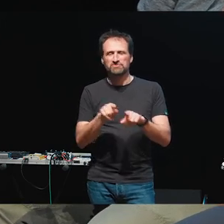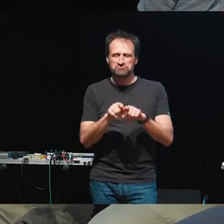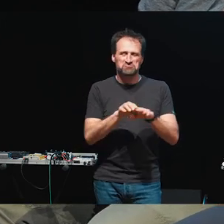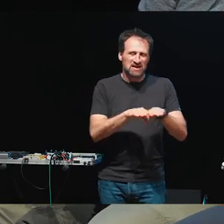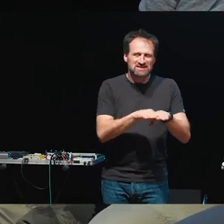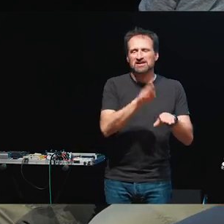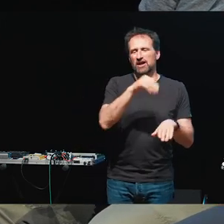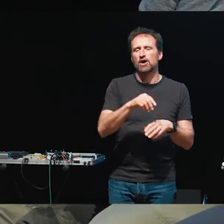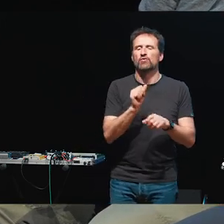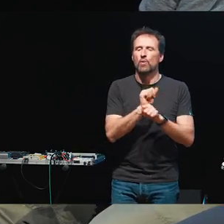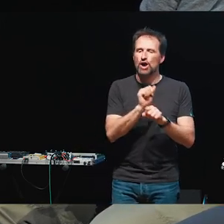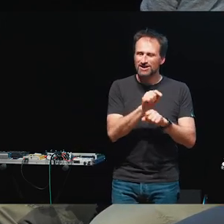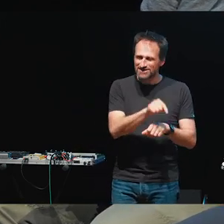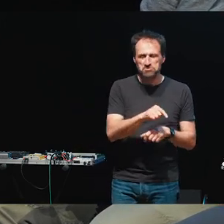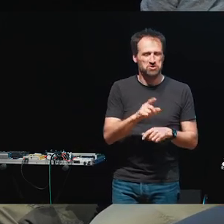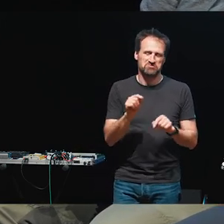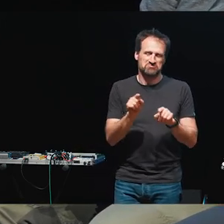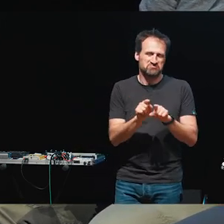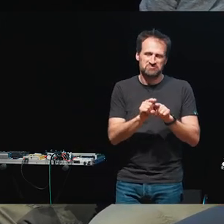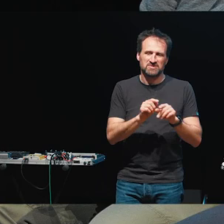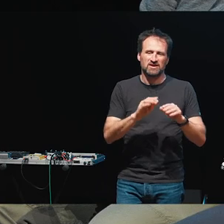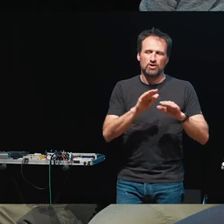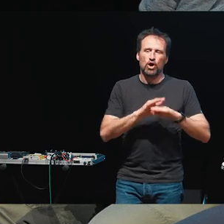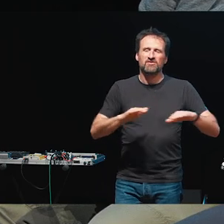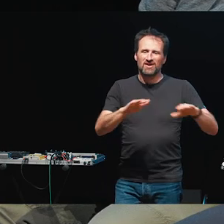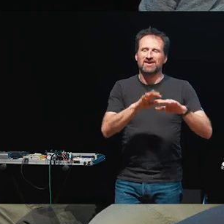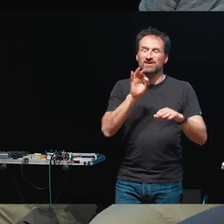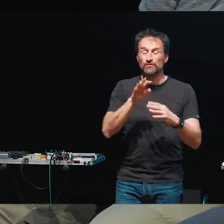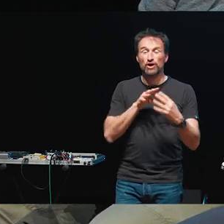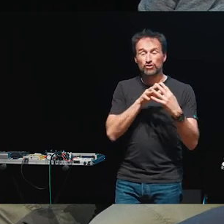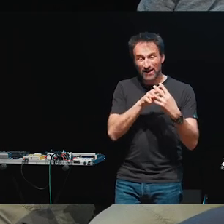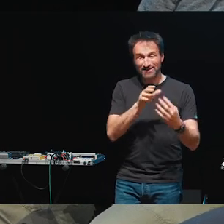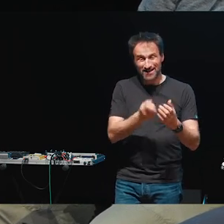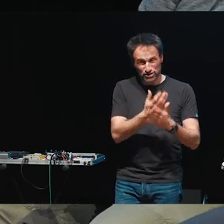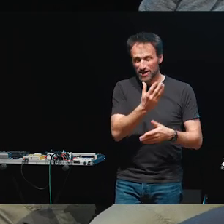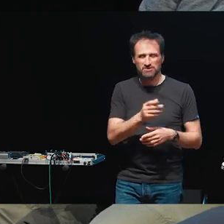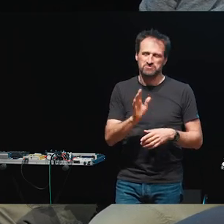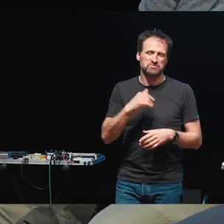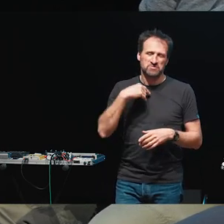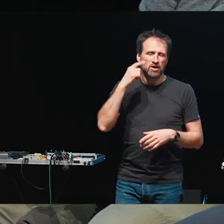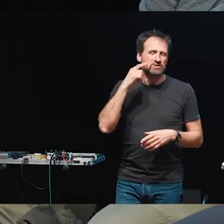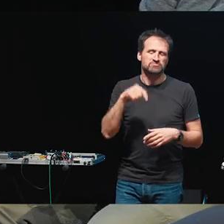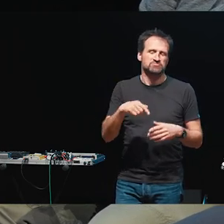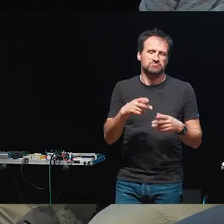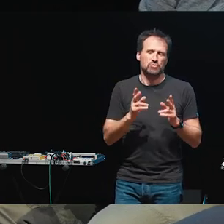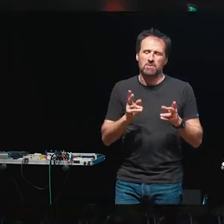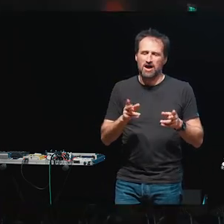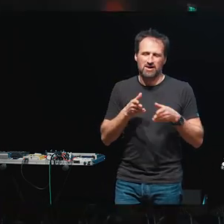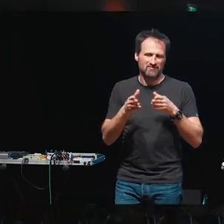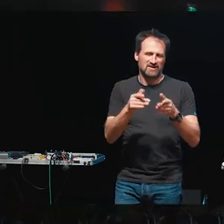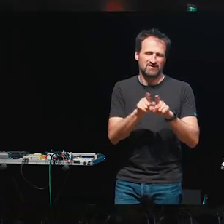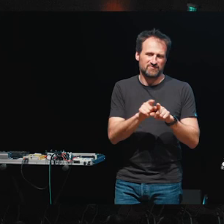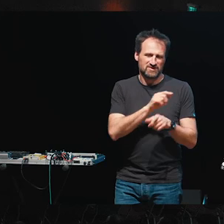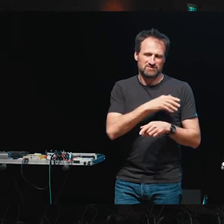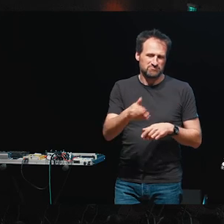new surface for creating threads. So it kind of interacts with the web platform in the normal way. But this is like a nice